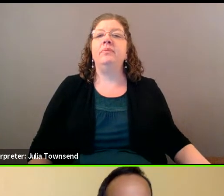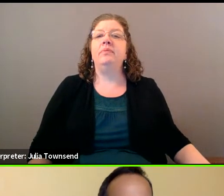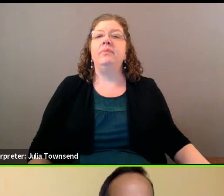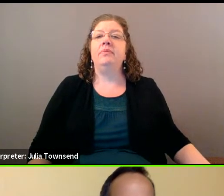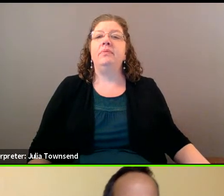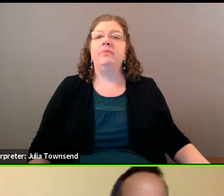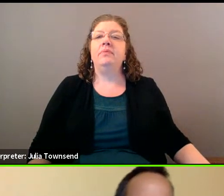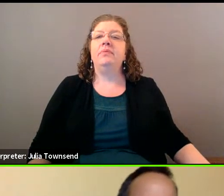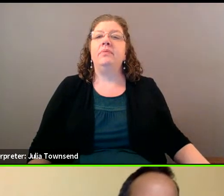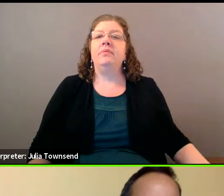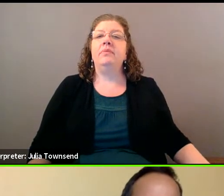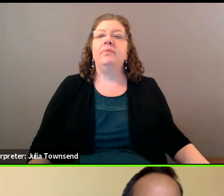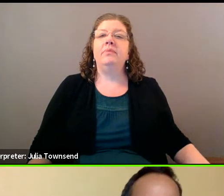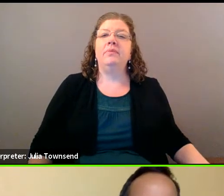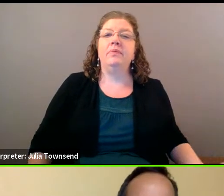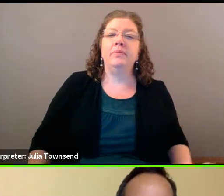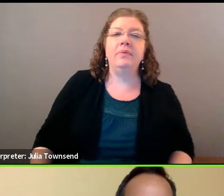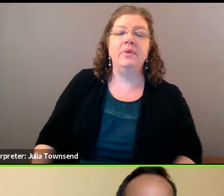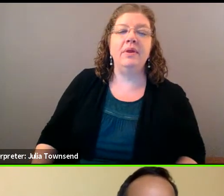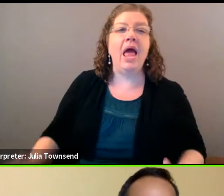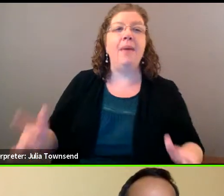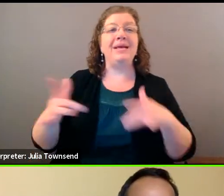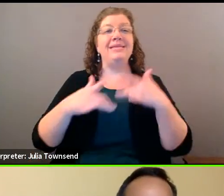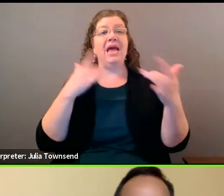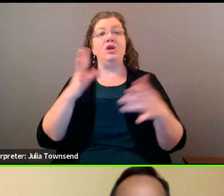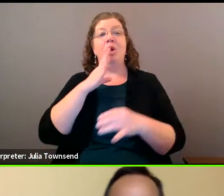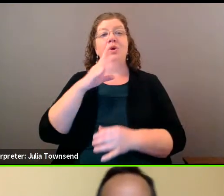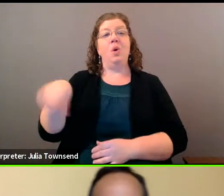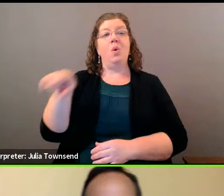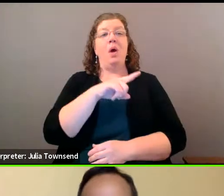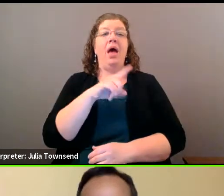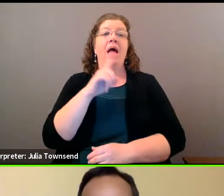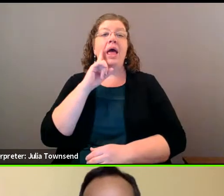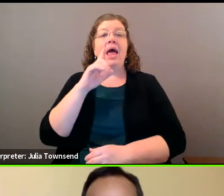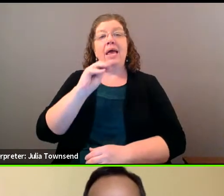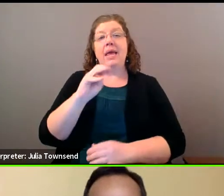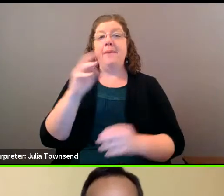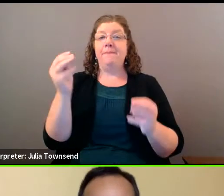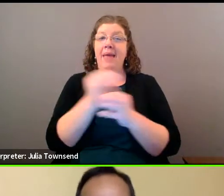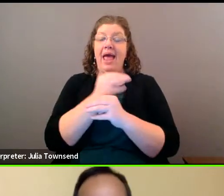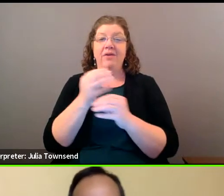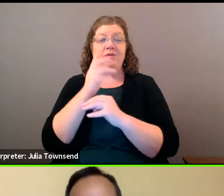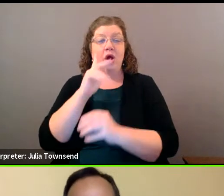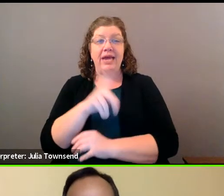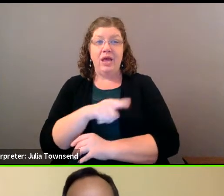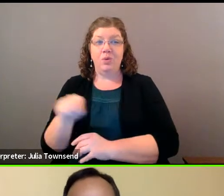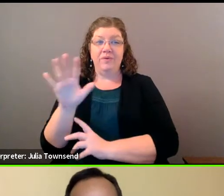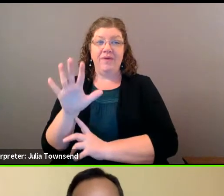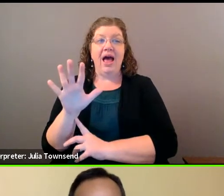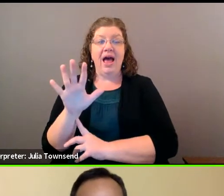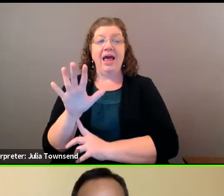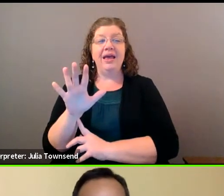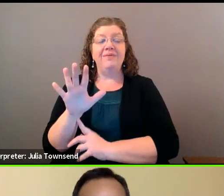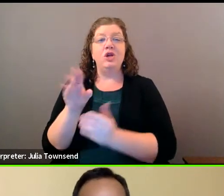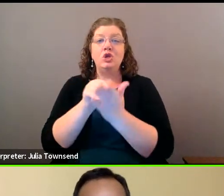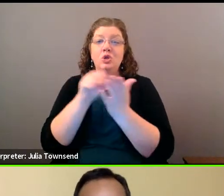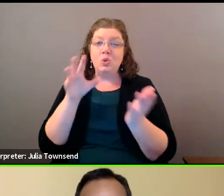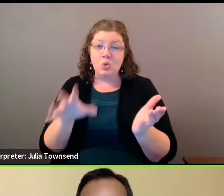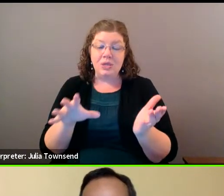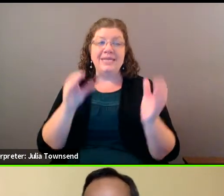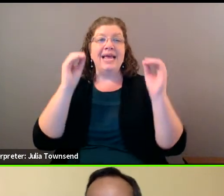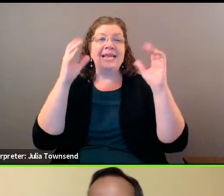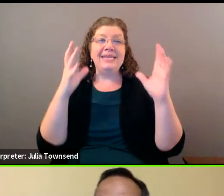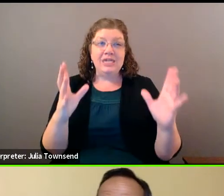I'm definitely excited to talk to you about why IM math for our K-5 students and